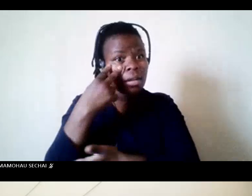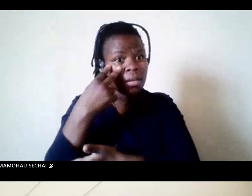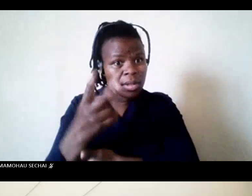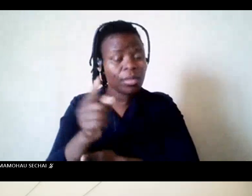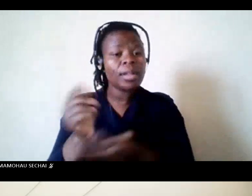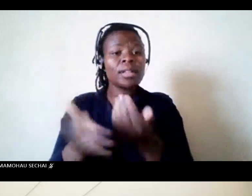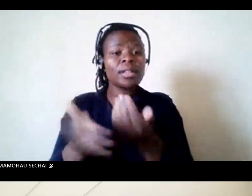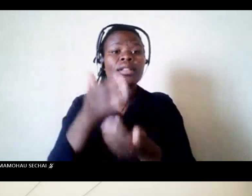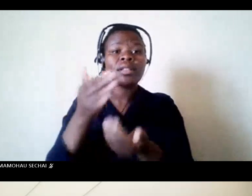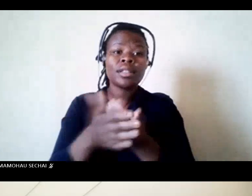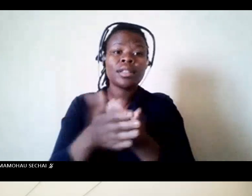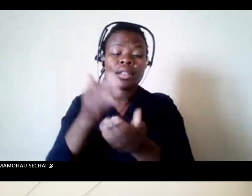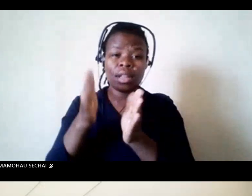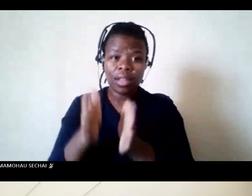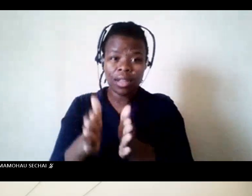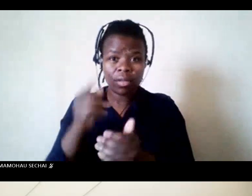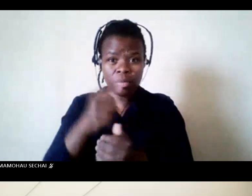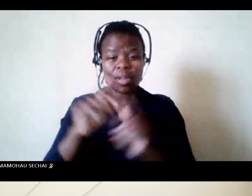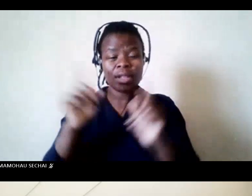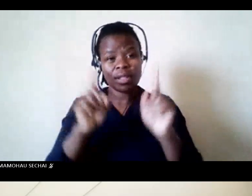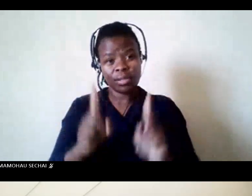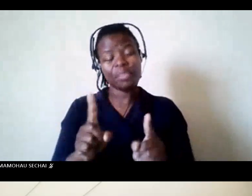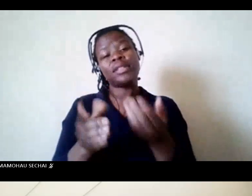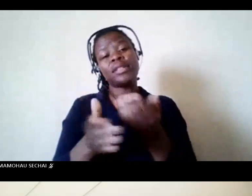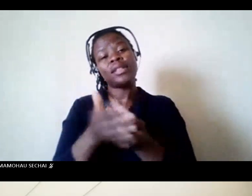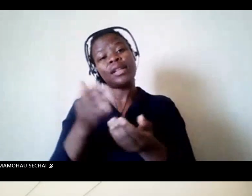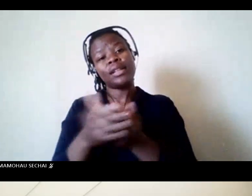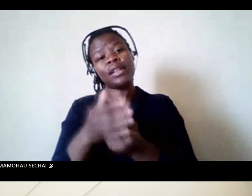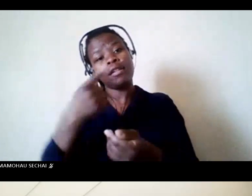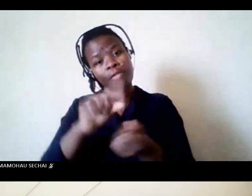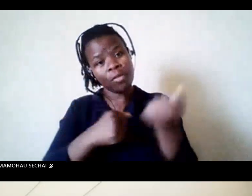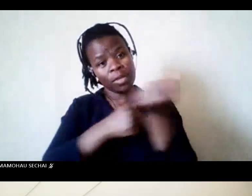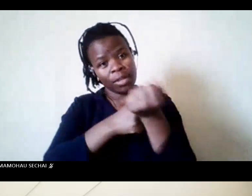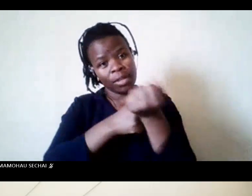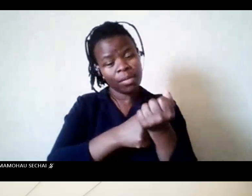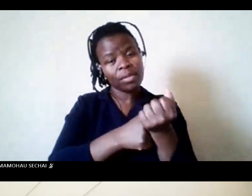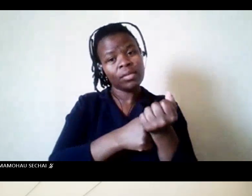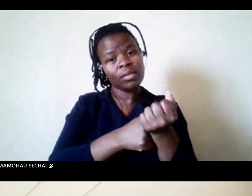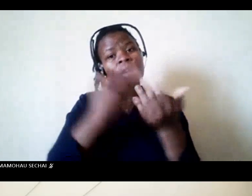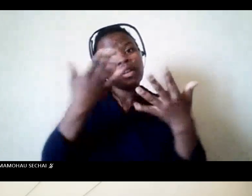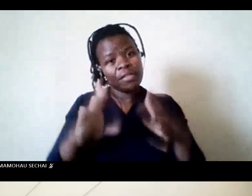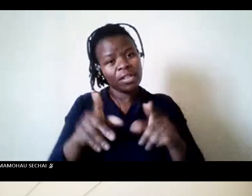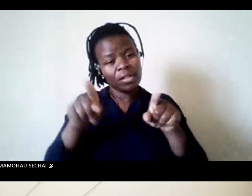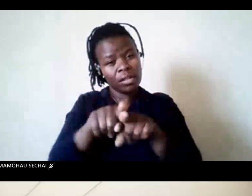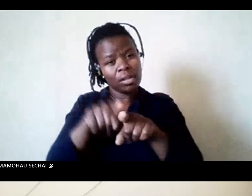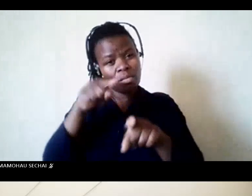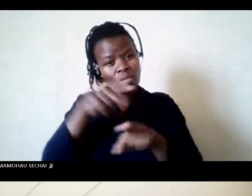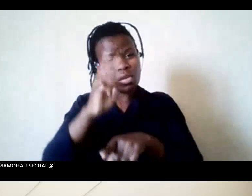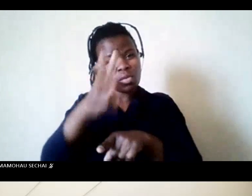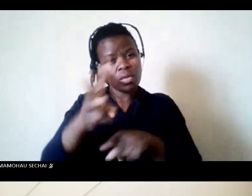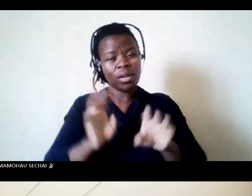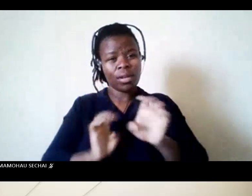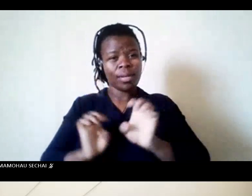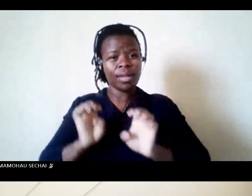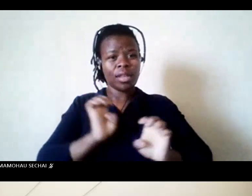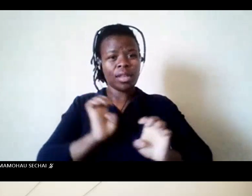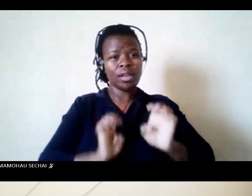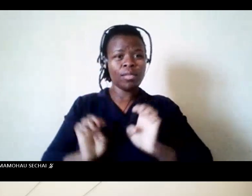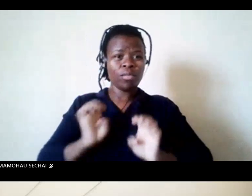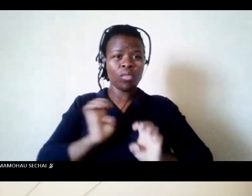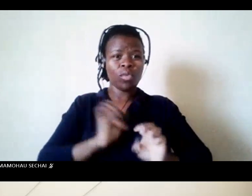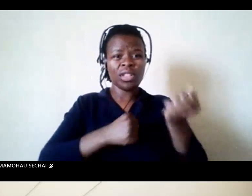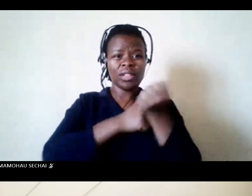the special care centers for the support. When it came to, and that would be your emotional support and that sort of